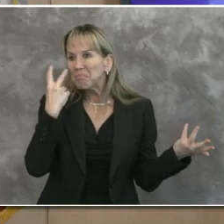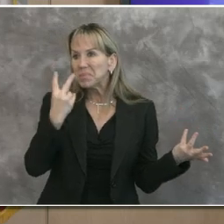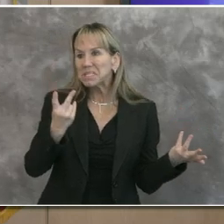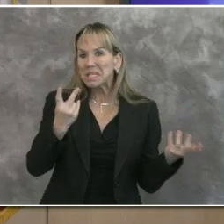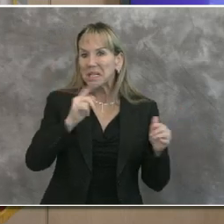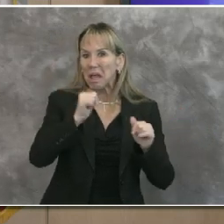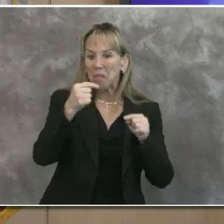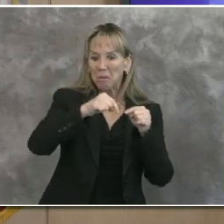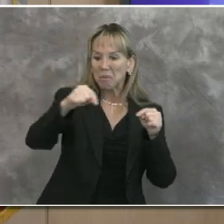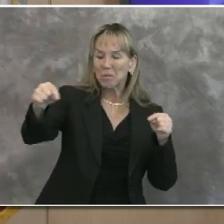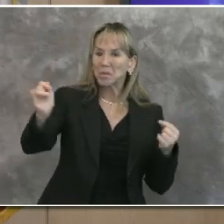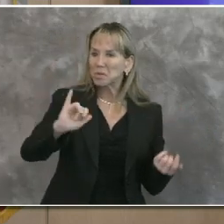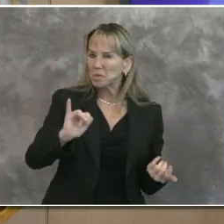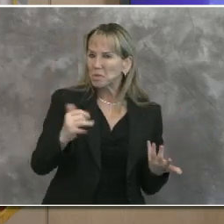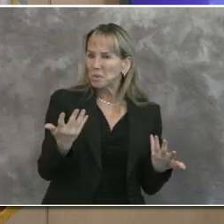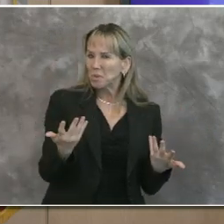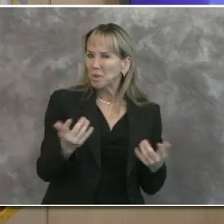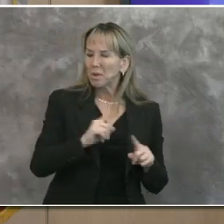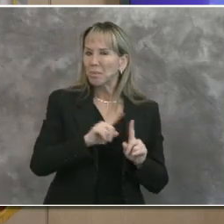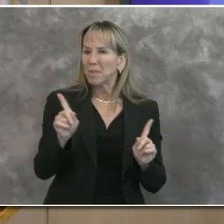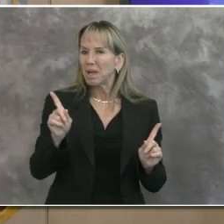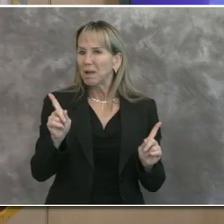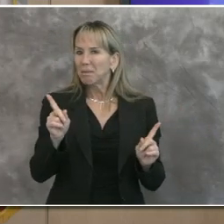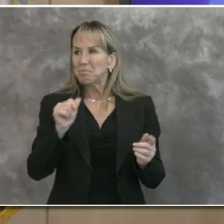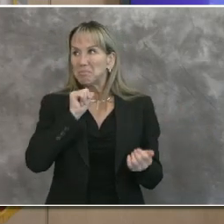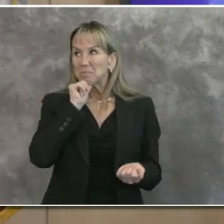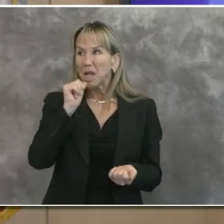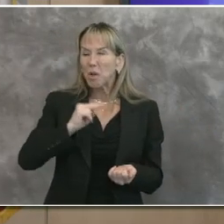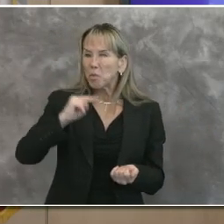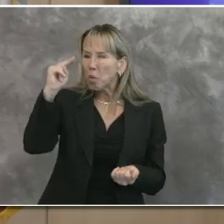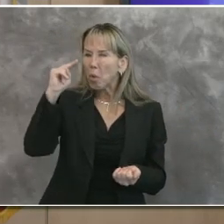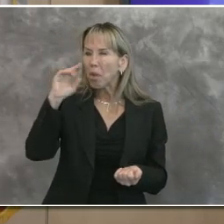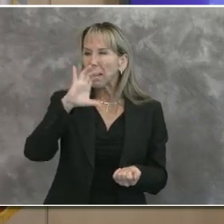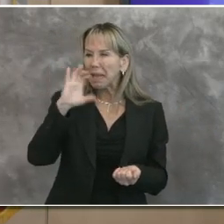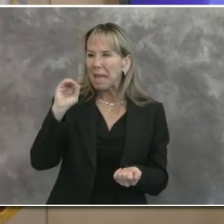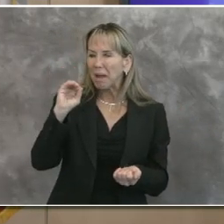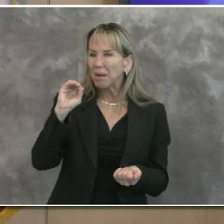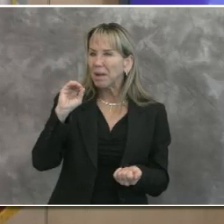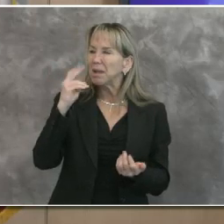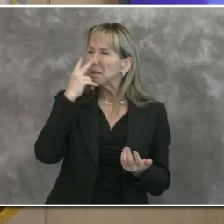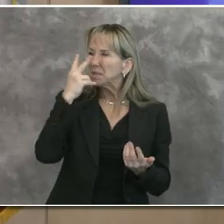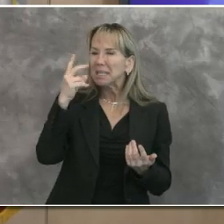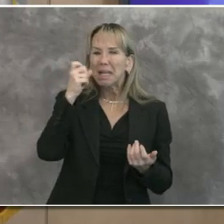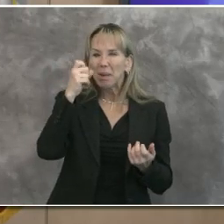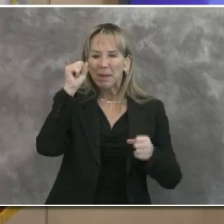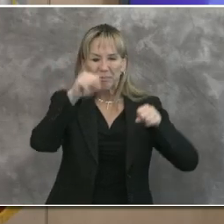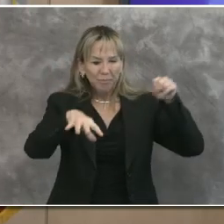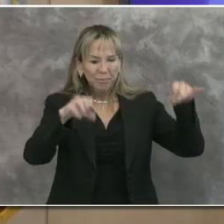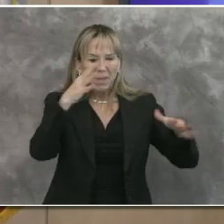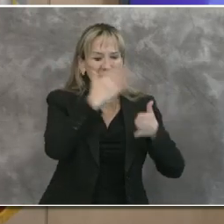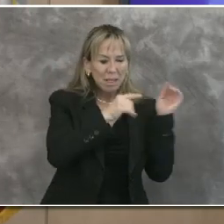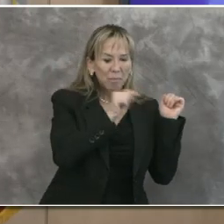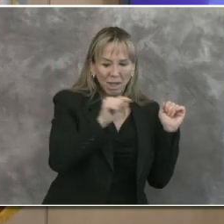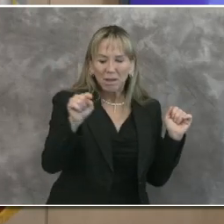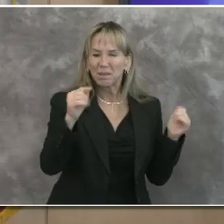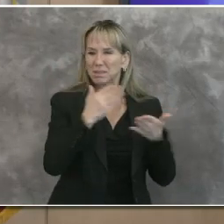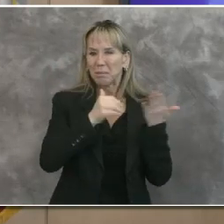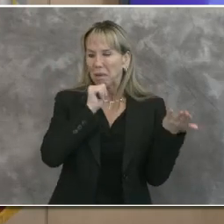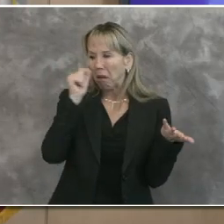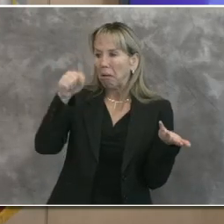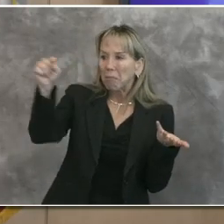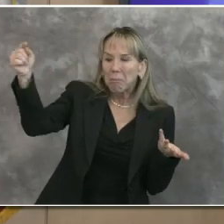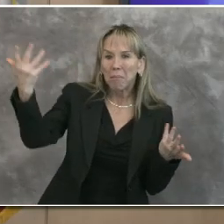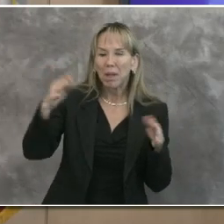as well, but not so much some North County cities. It's been kind of a hodgepodge opening, I think you could